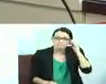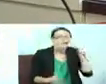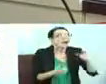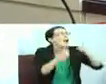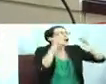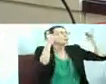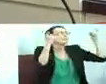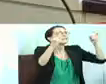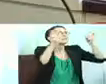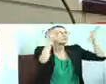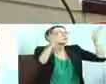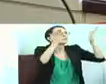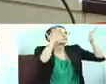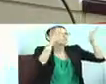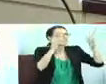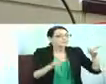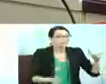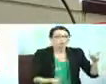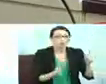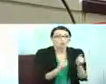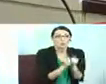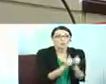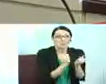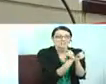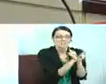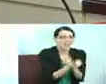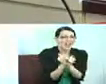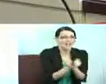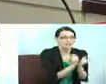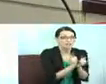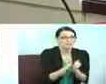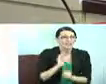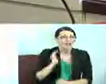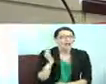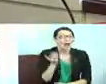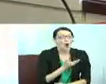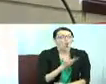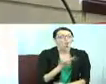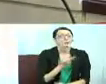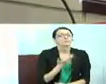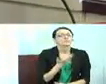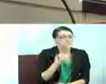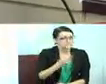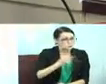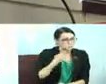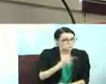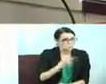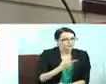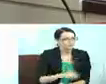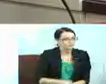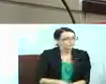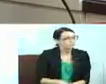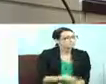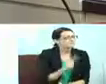hallelujah, was the shackles of our servitude to